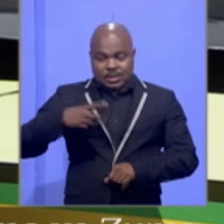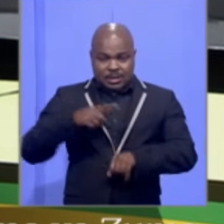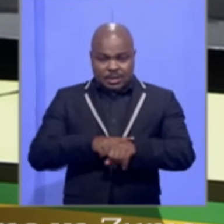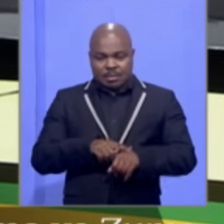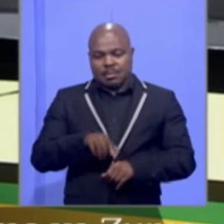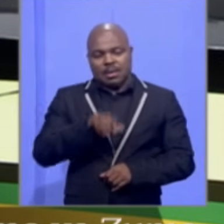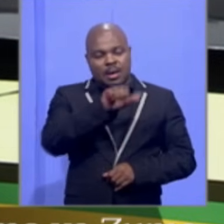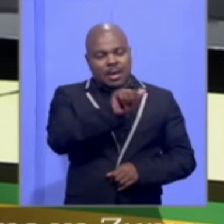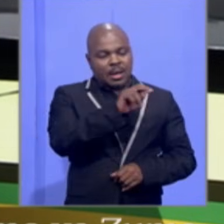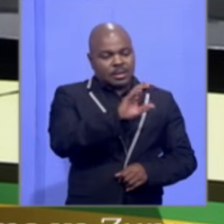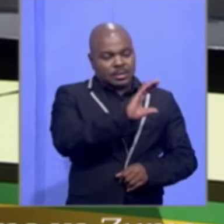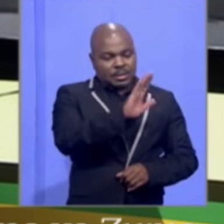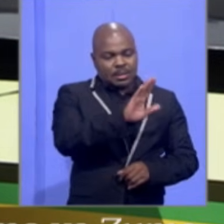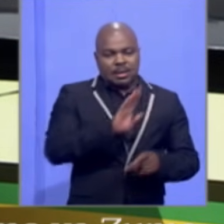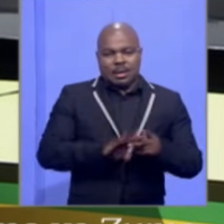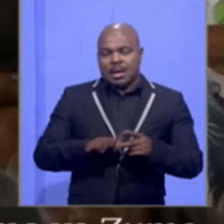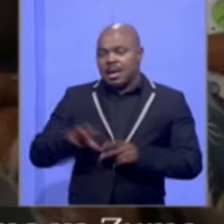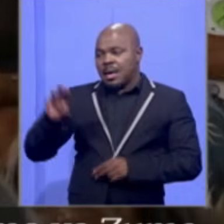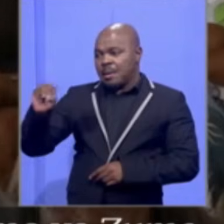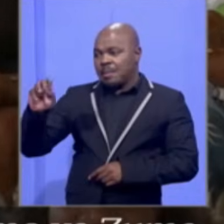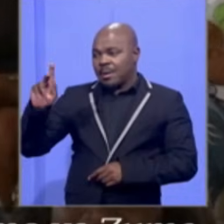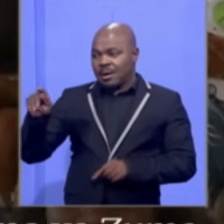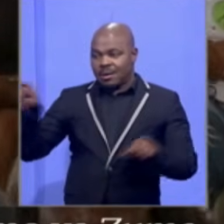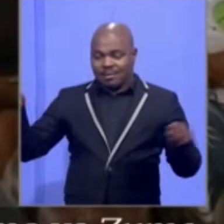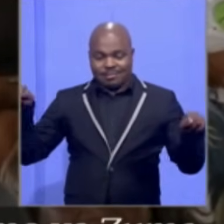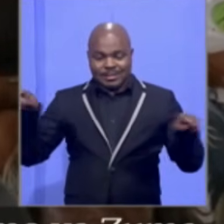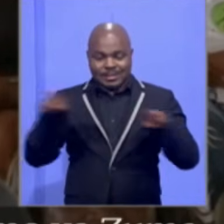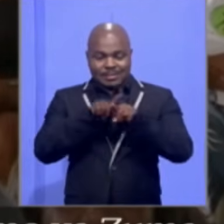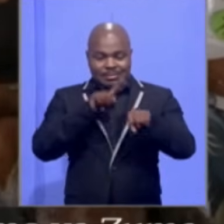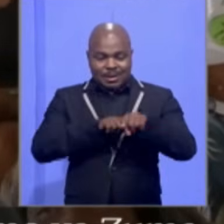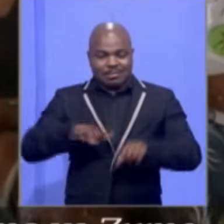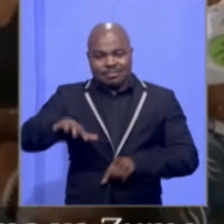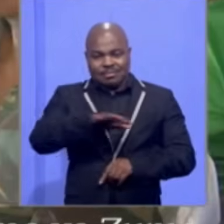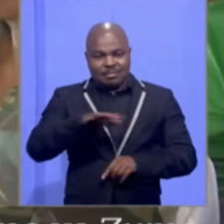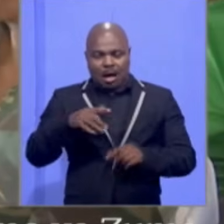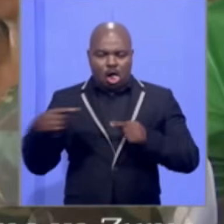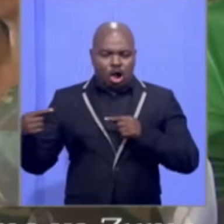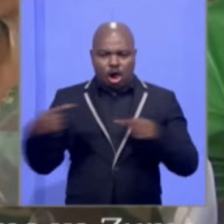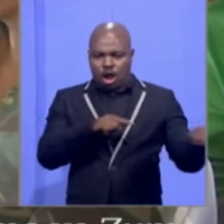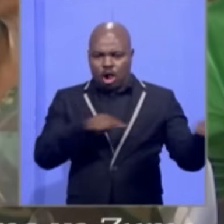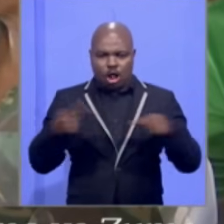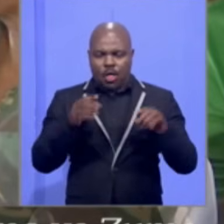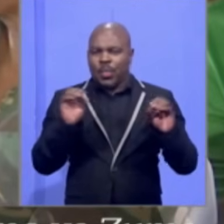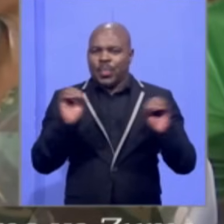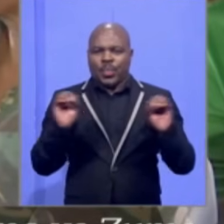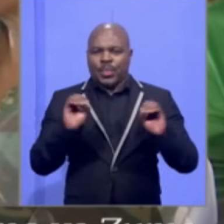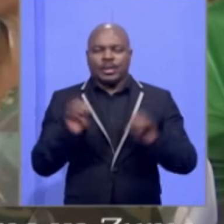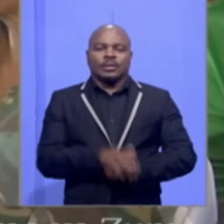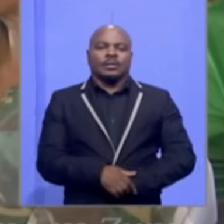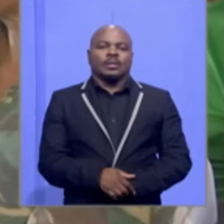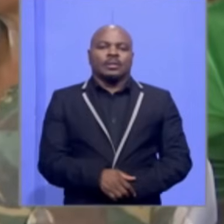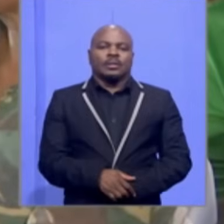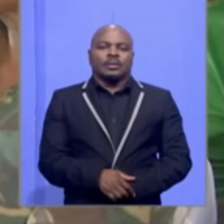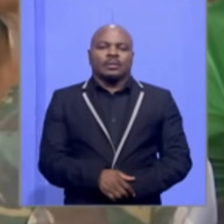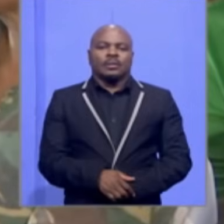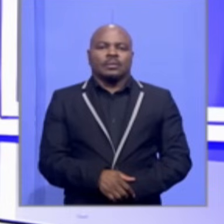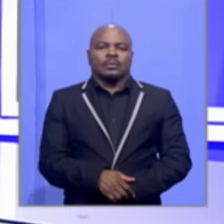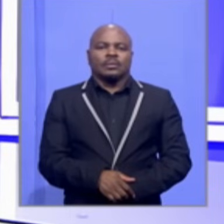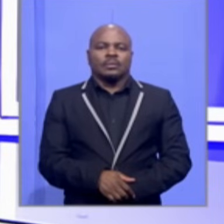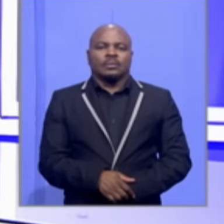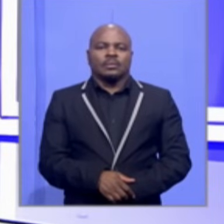le MK ba ba sebakeng se le seng mme ho sa be le ditlaleho tsa diketsalo tse sa jeseng ditheohelang.